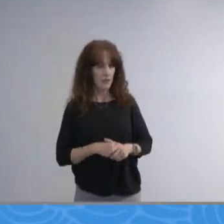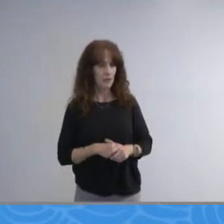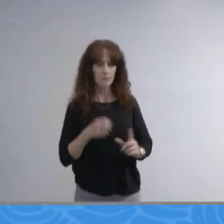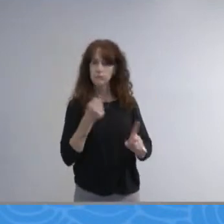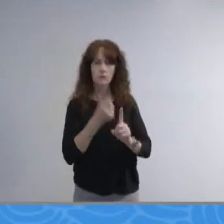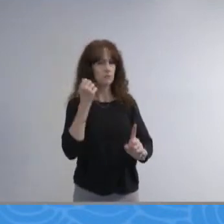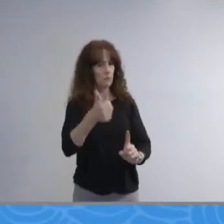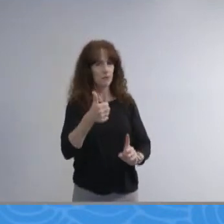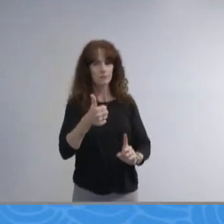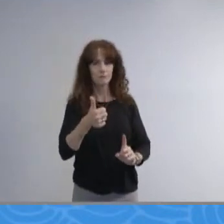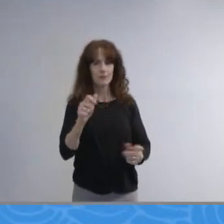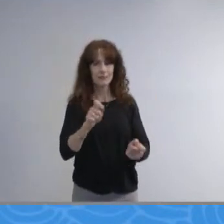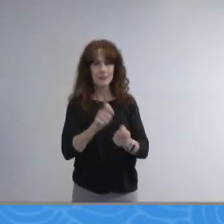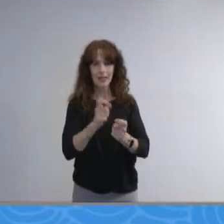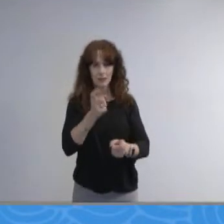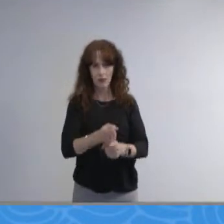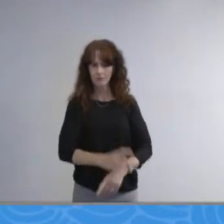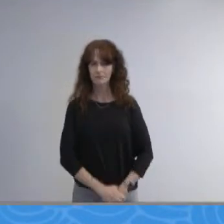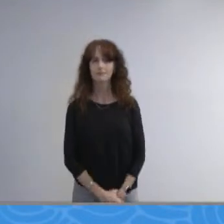on.